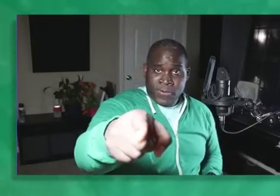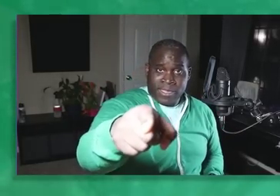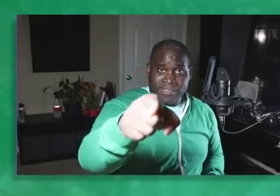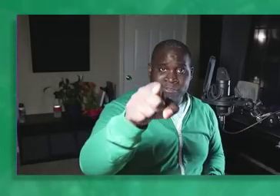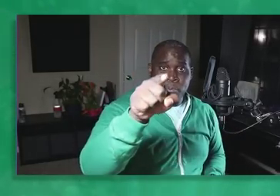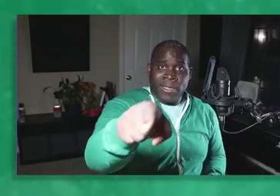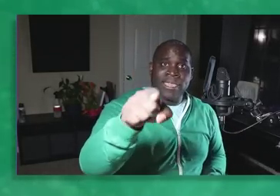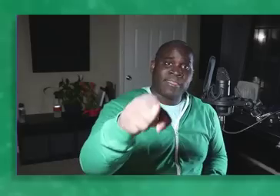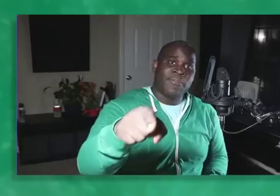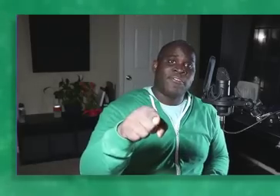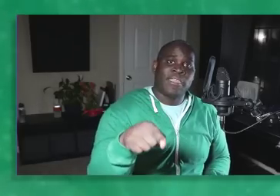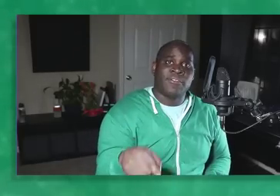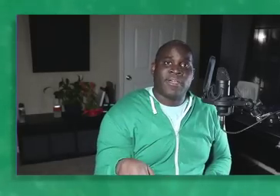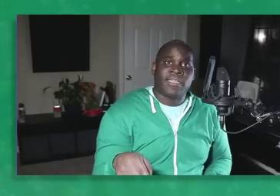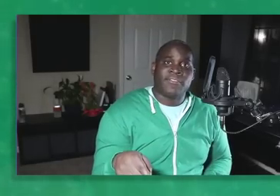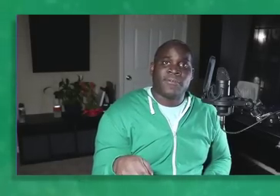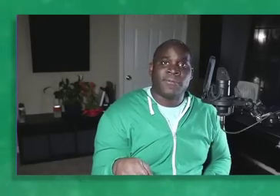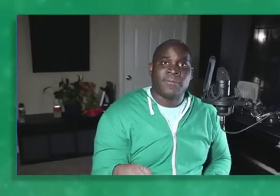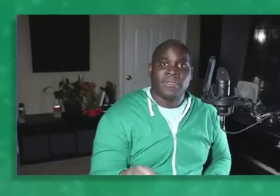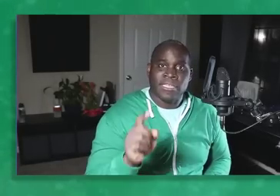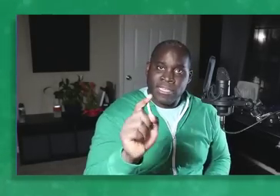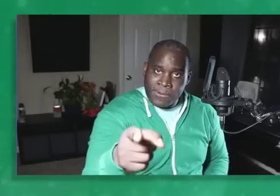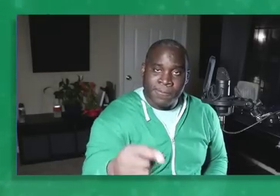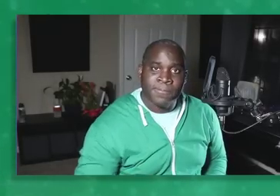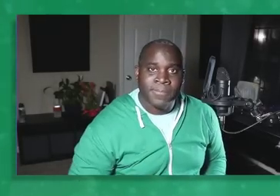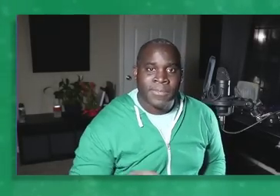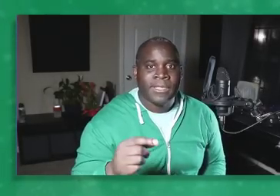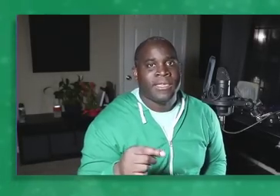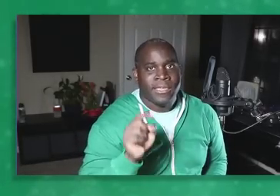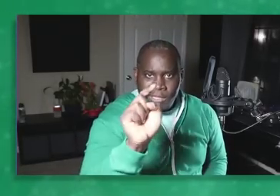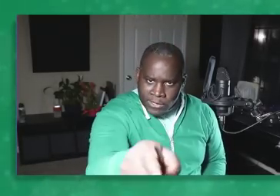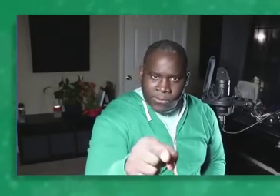You is pointing at the person that you're talking to.